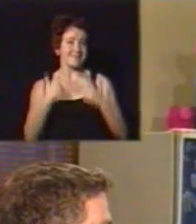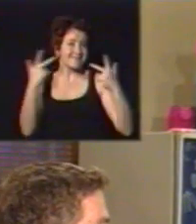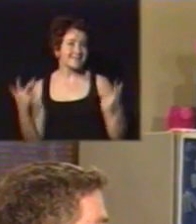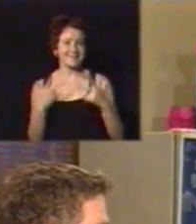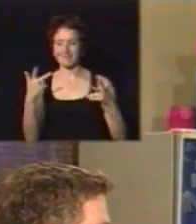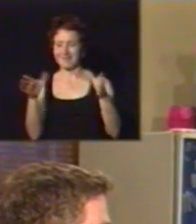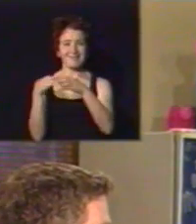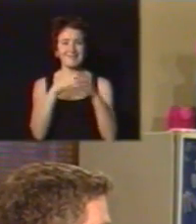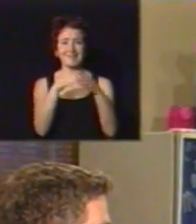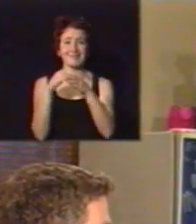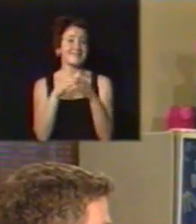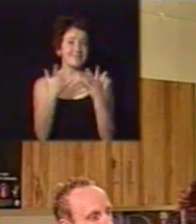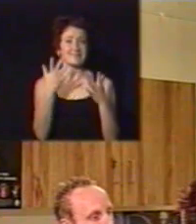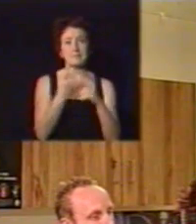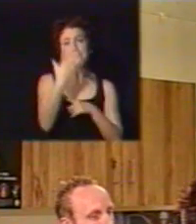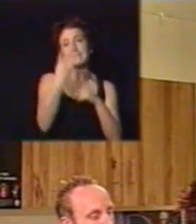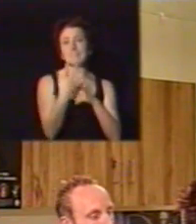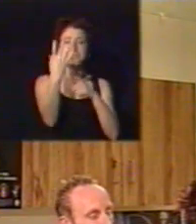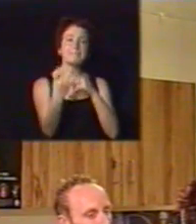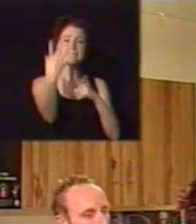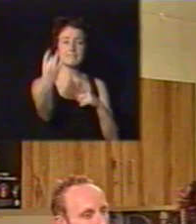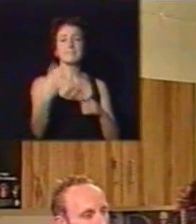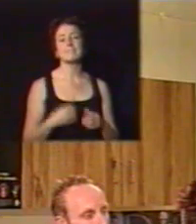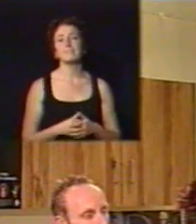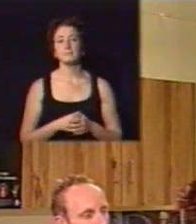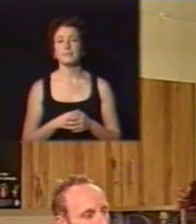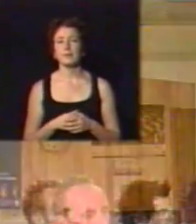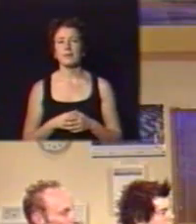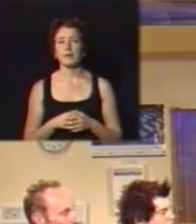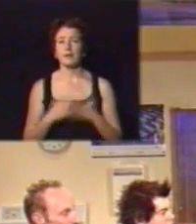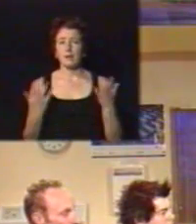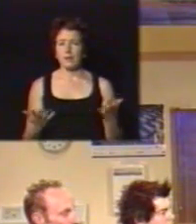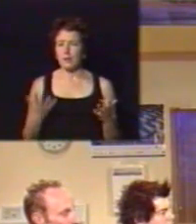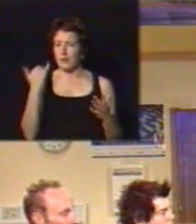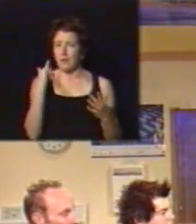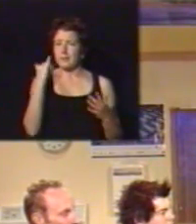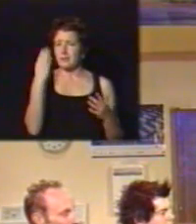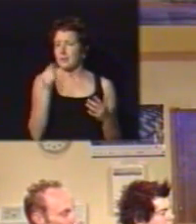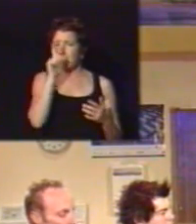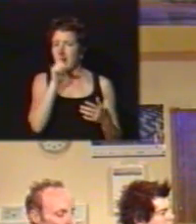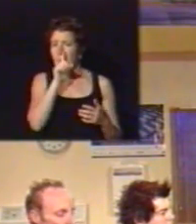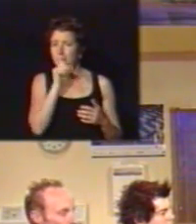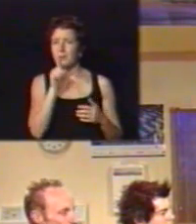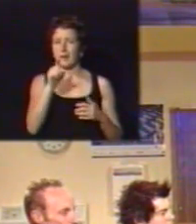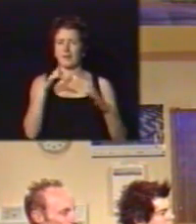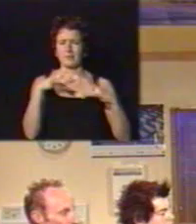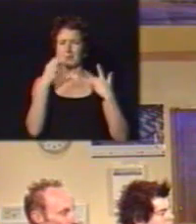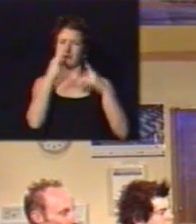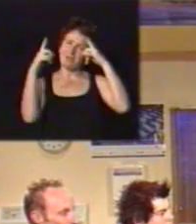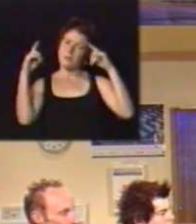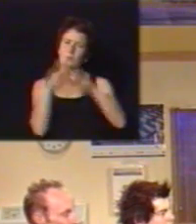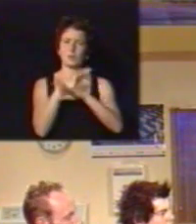other things from time to time. Yeah, and the thing is, perhaps some people might not quite get the difference, say, between intersex and